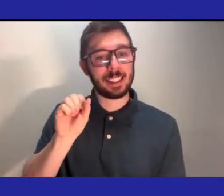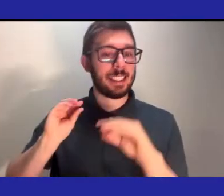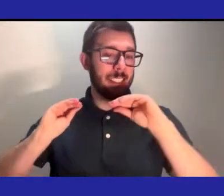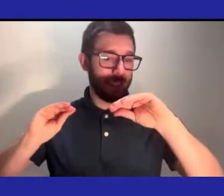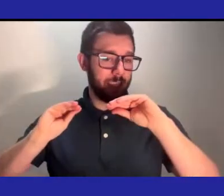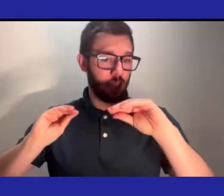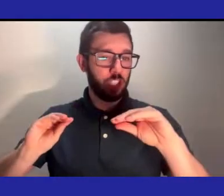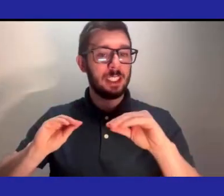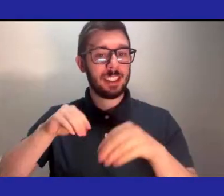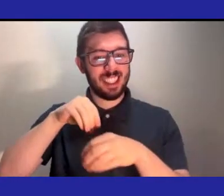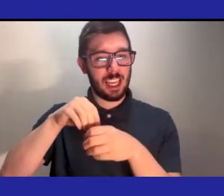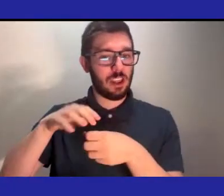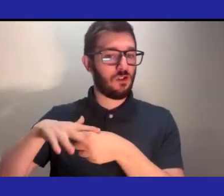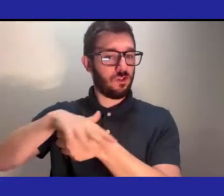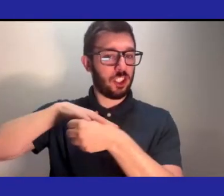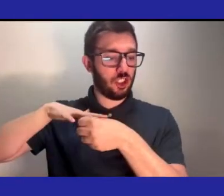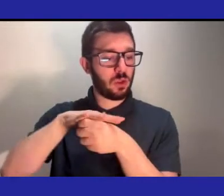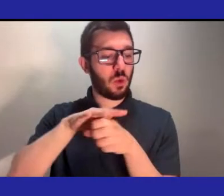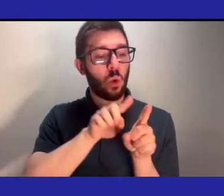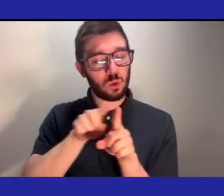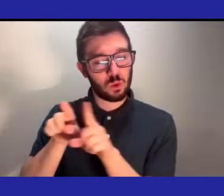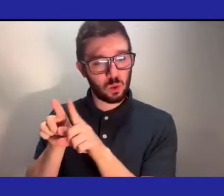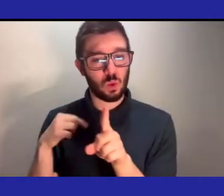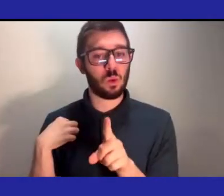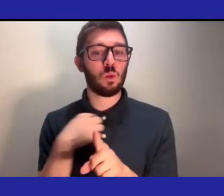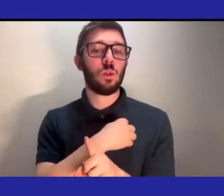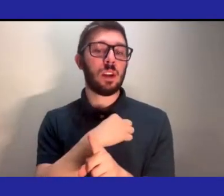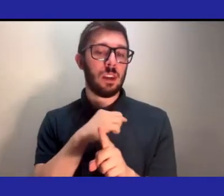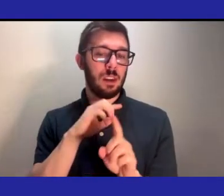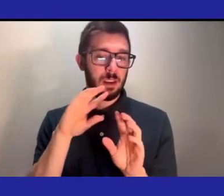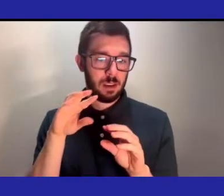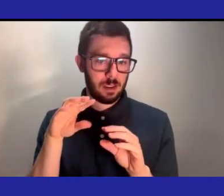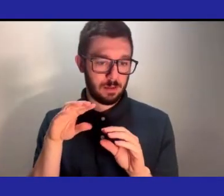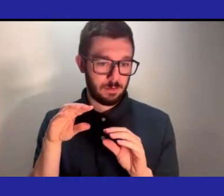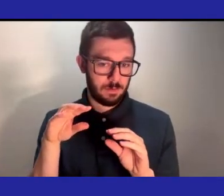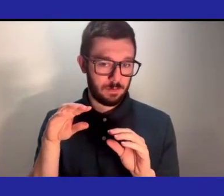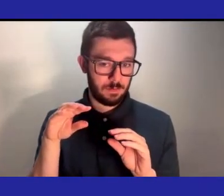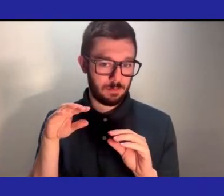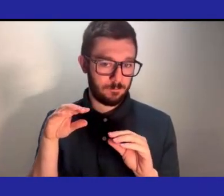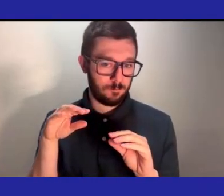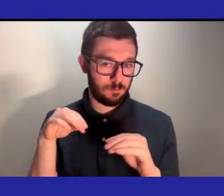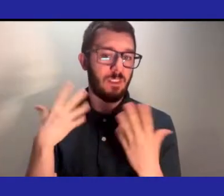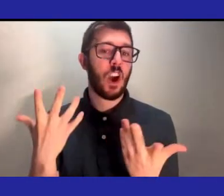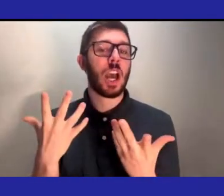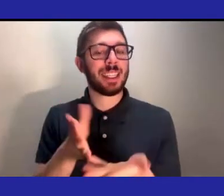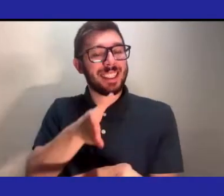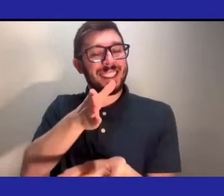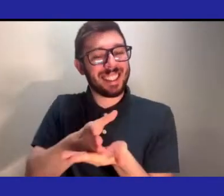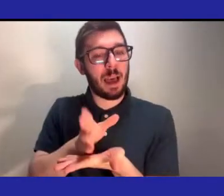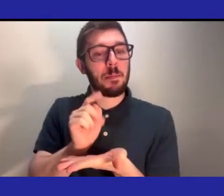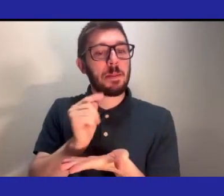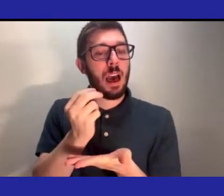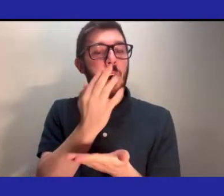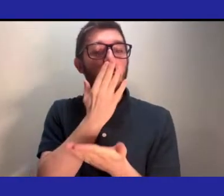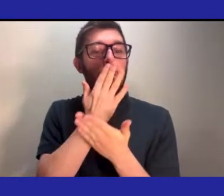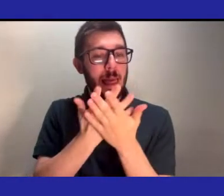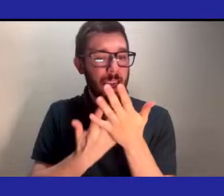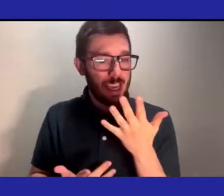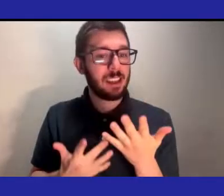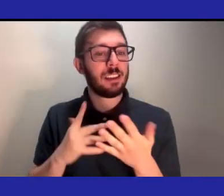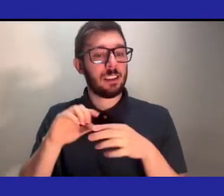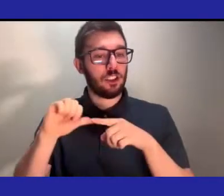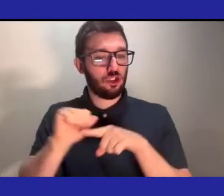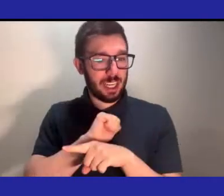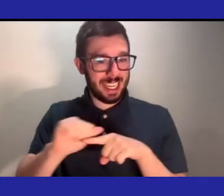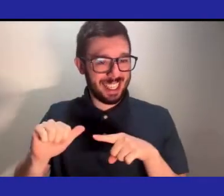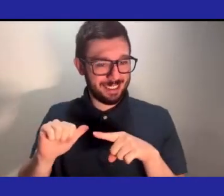region. We also provide Stop the Bleed training for the community, and